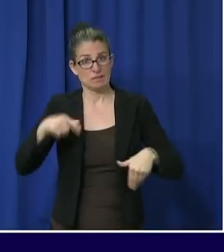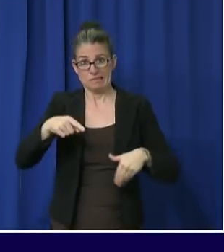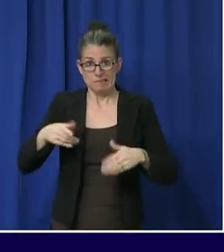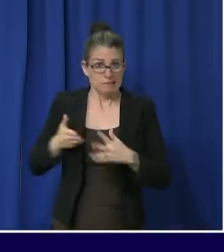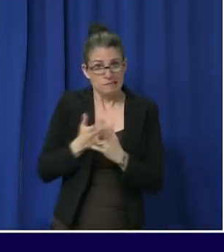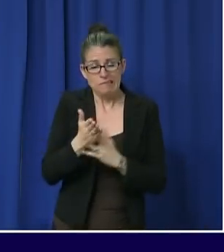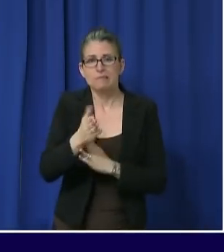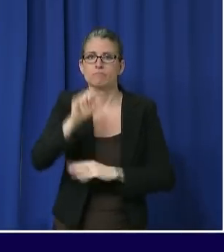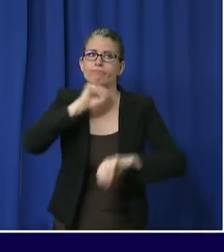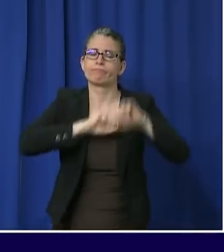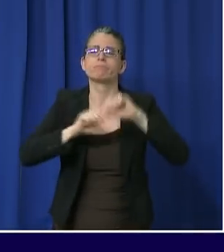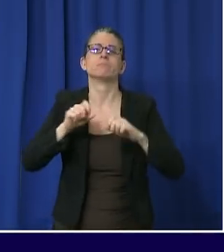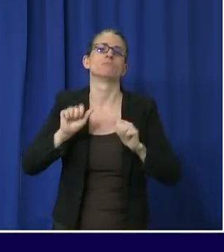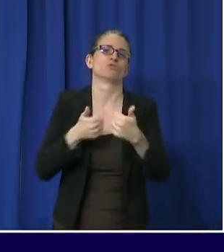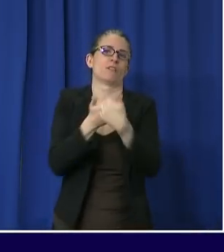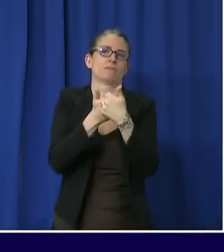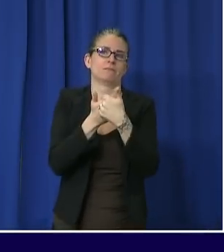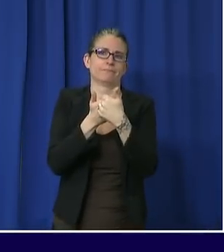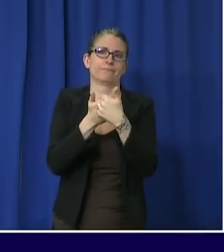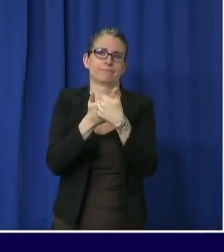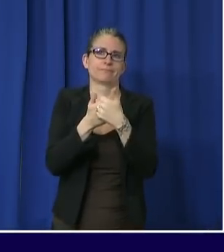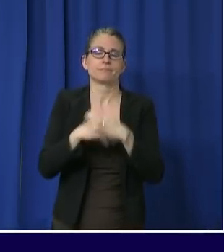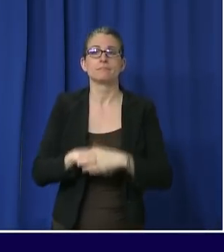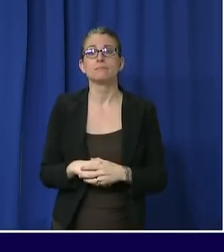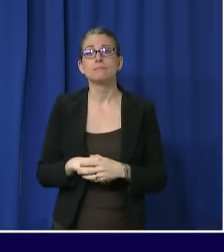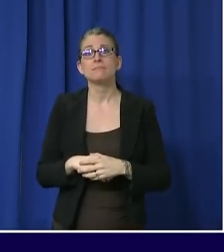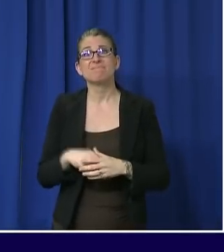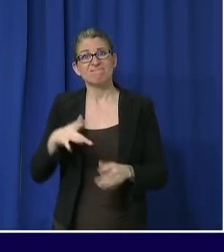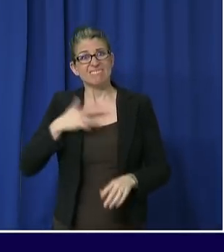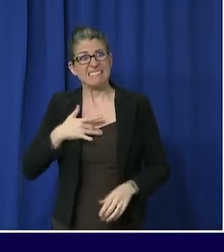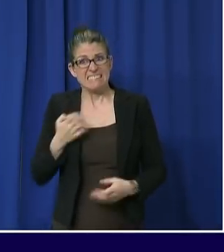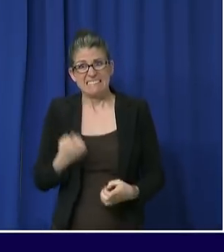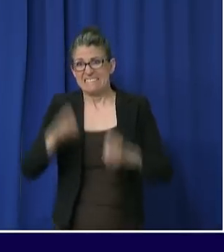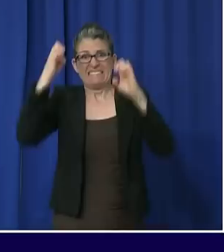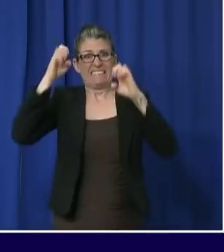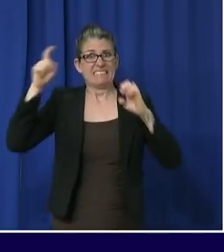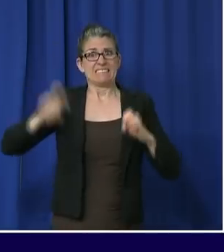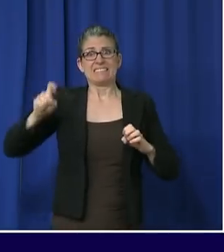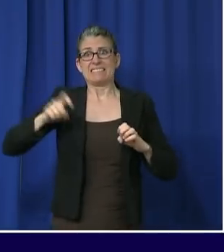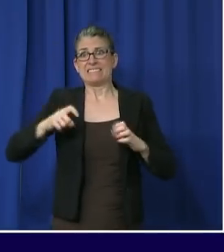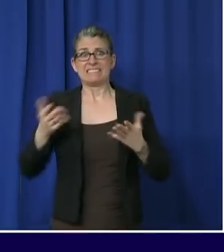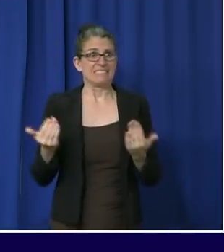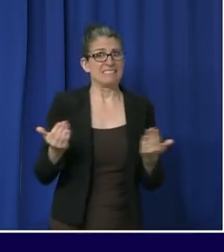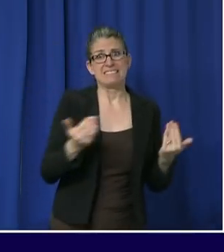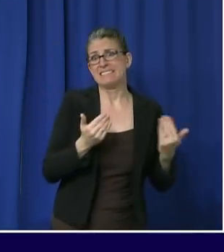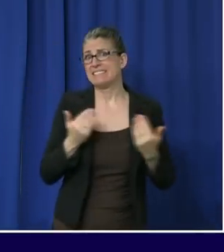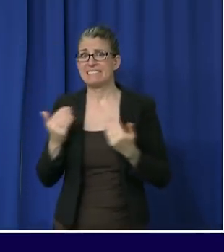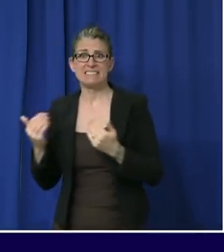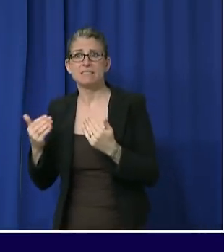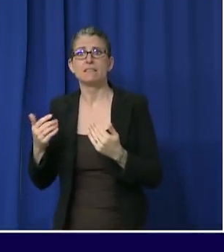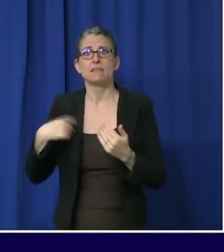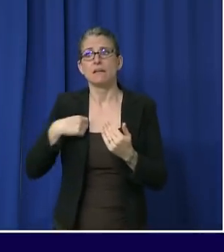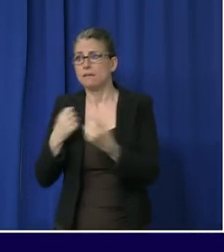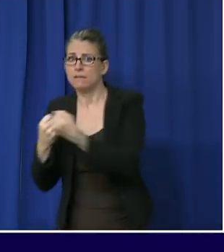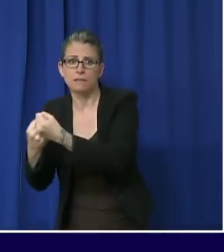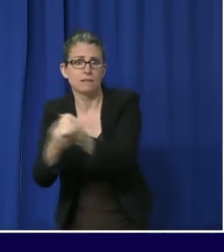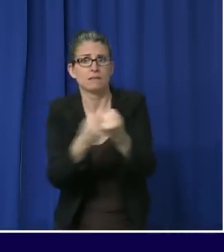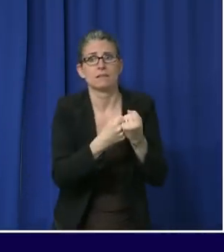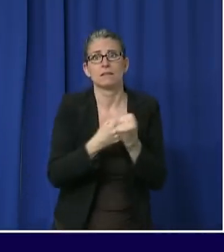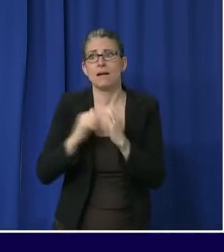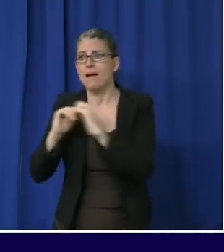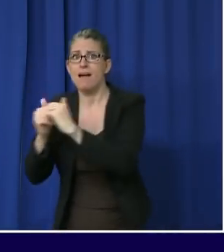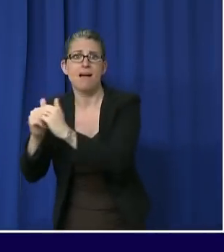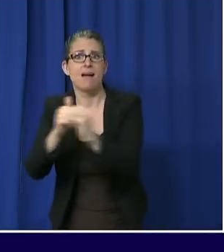outbreaks, in any emergency situation, we focus on the body, but these are important reminders that we must